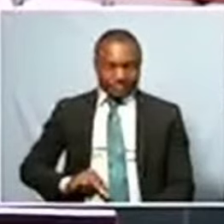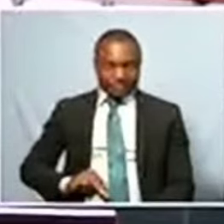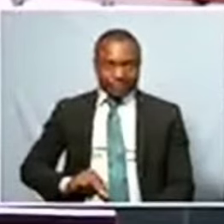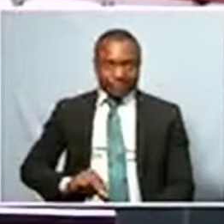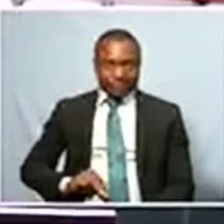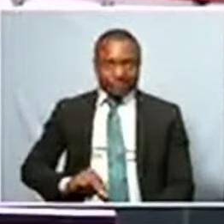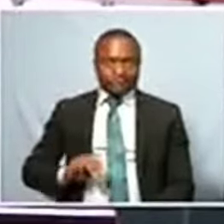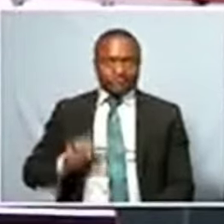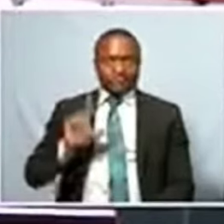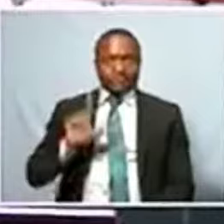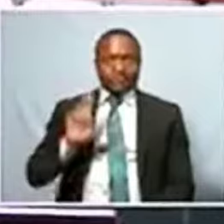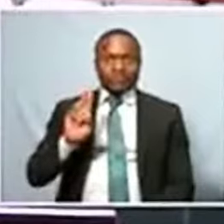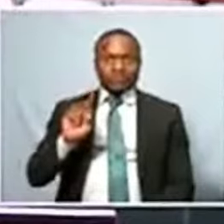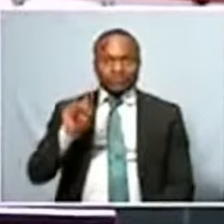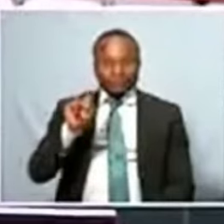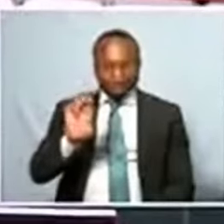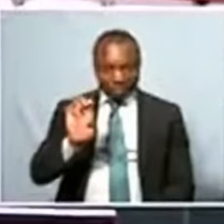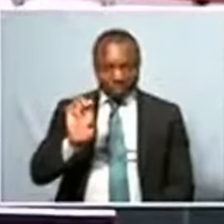for Lunte